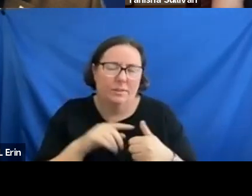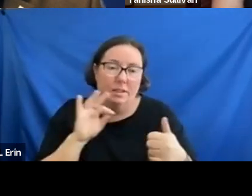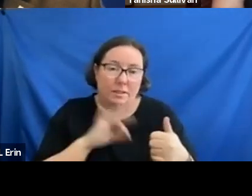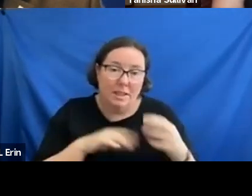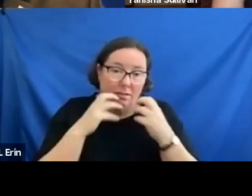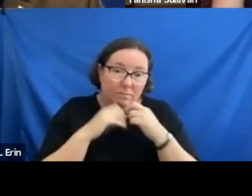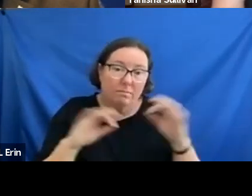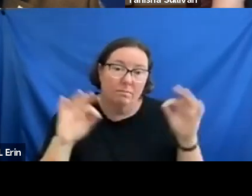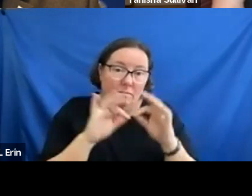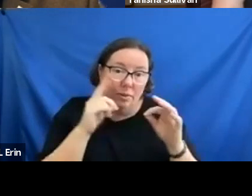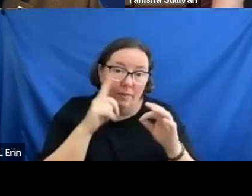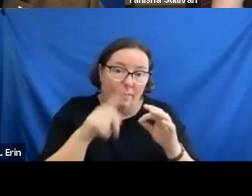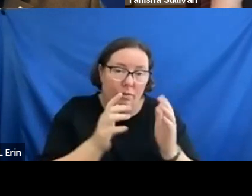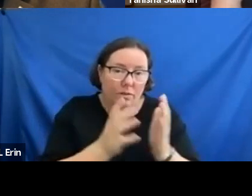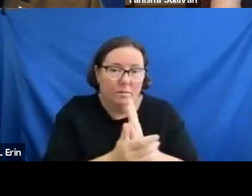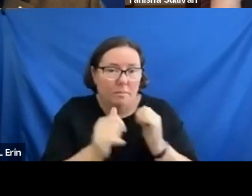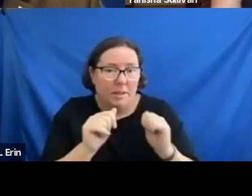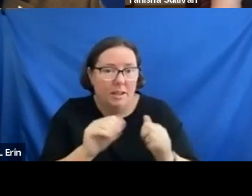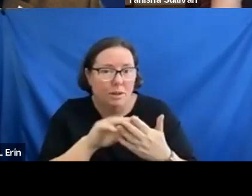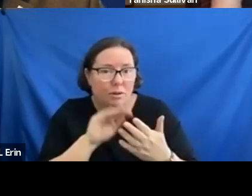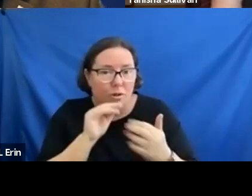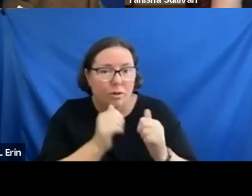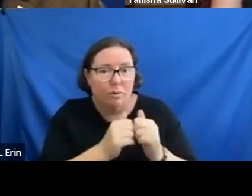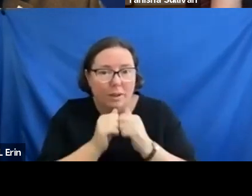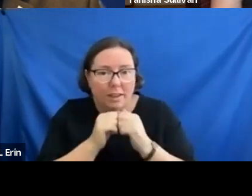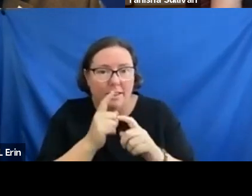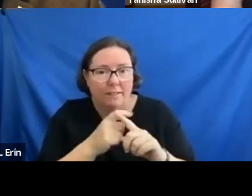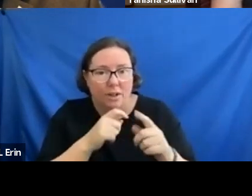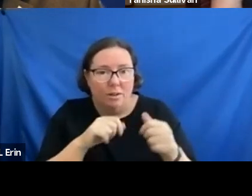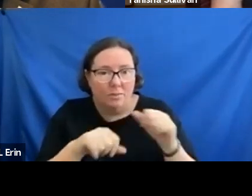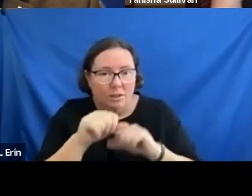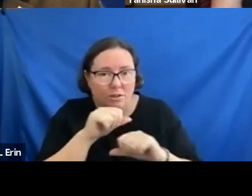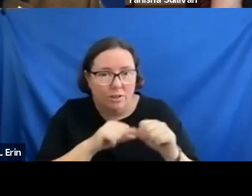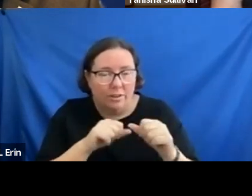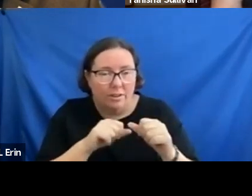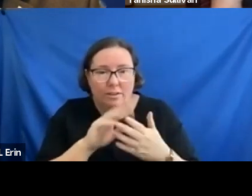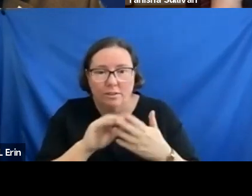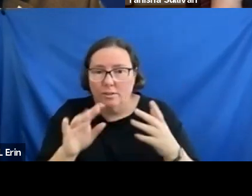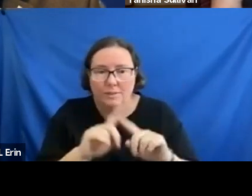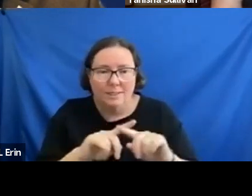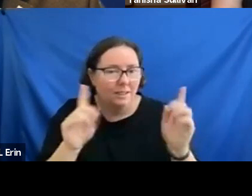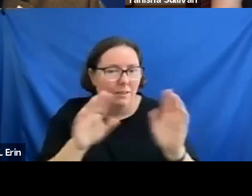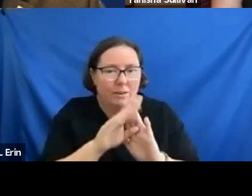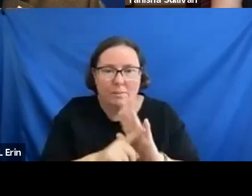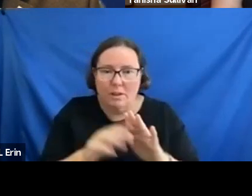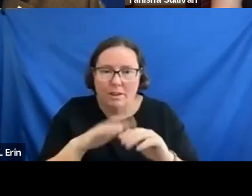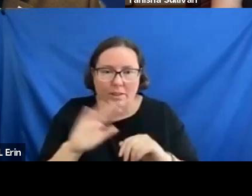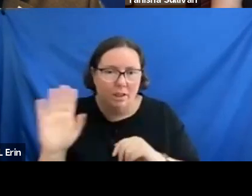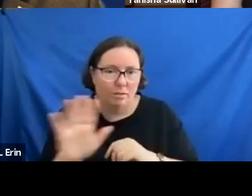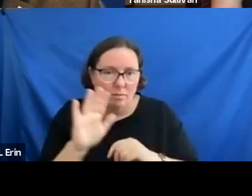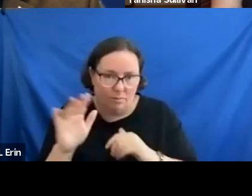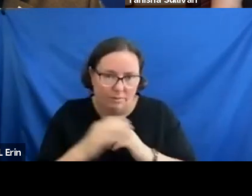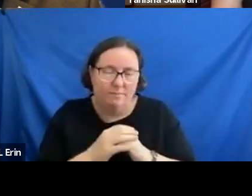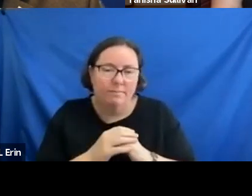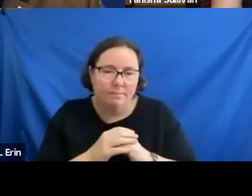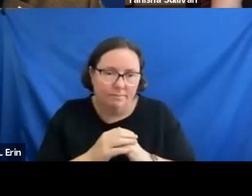in terms of being able to learn with and from students of a far different background than yours, right?